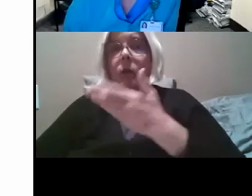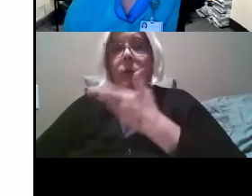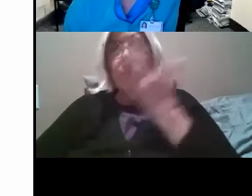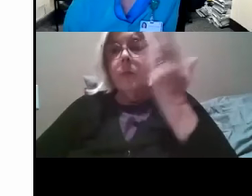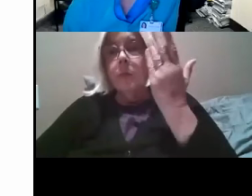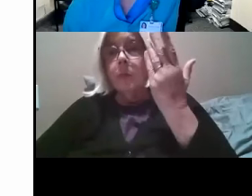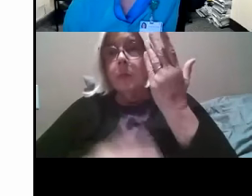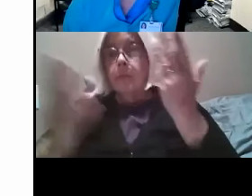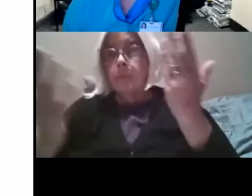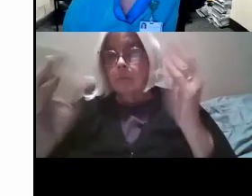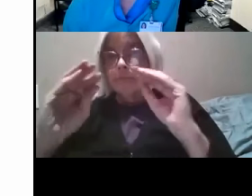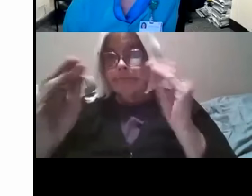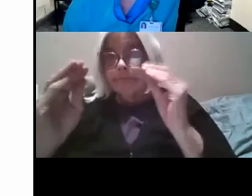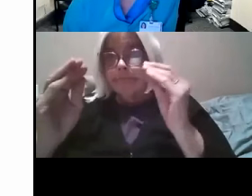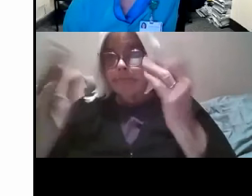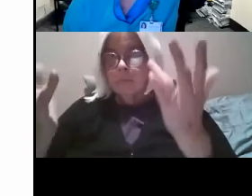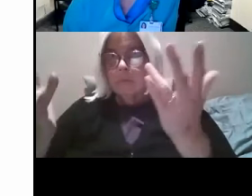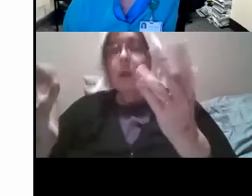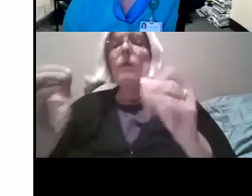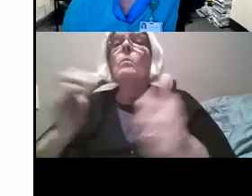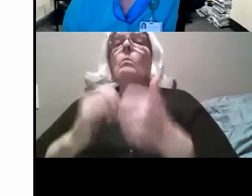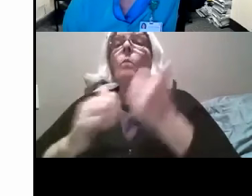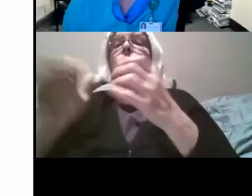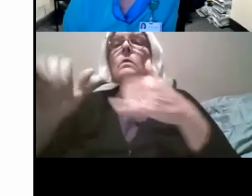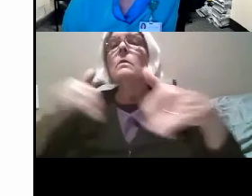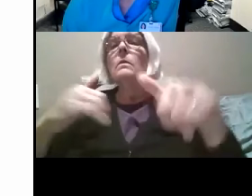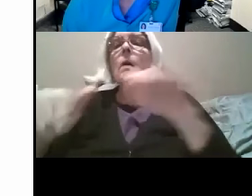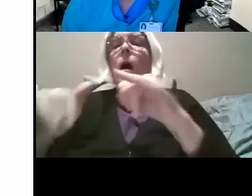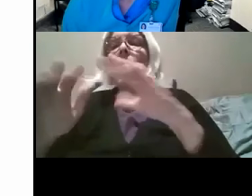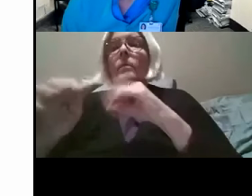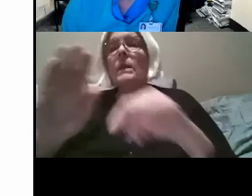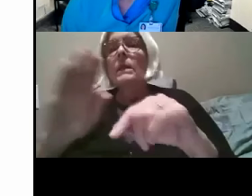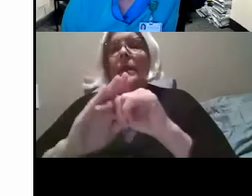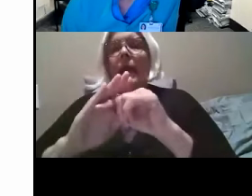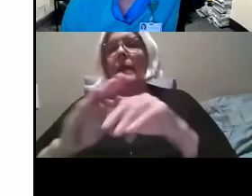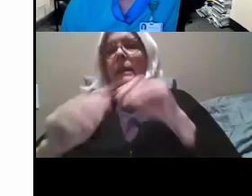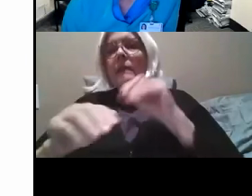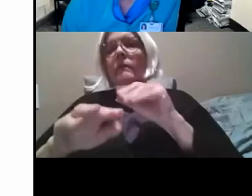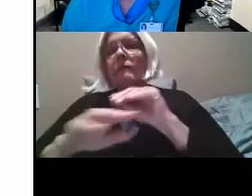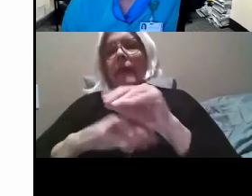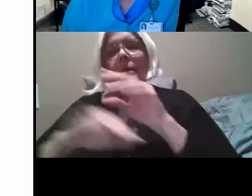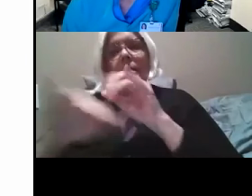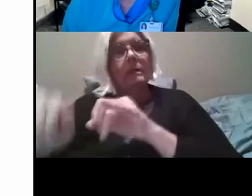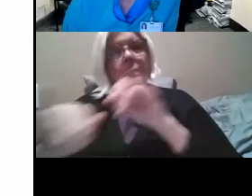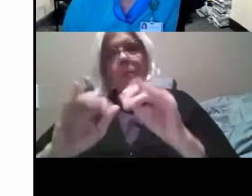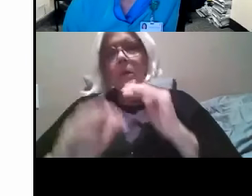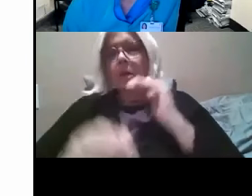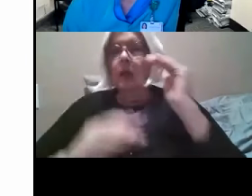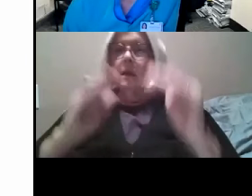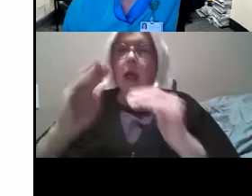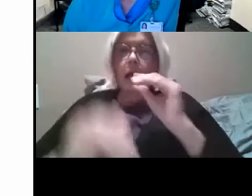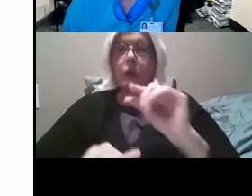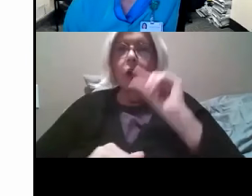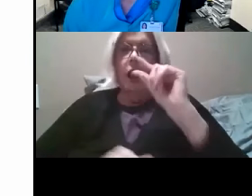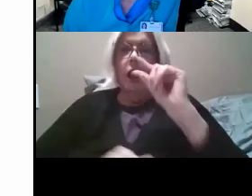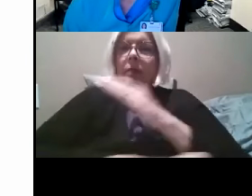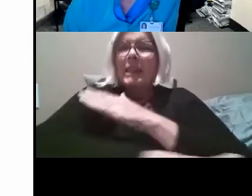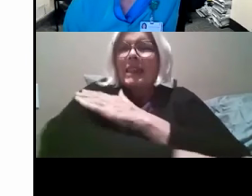ones that's been reported in adults as well, that there was some pain at the site of the injection, some redness, some